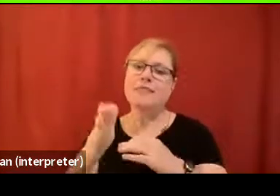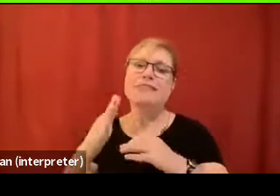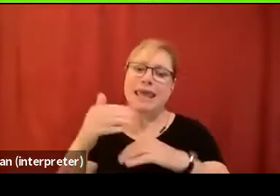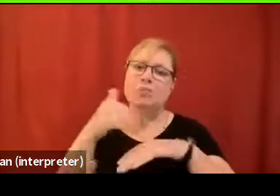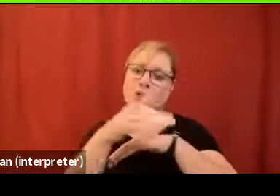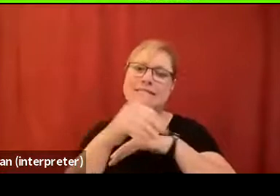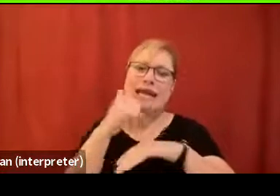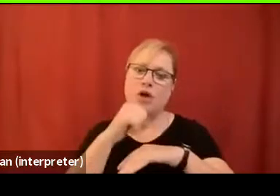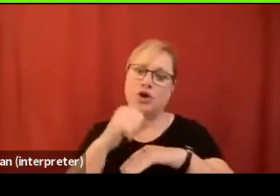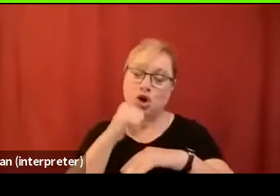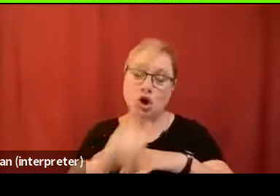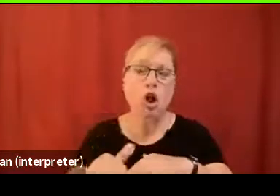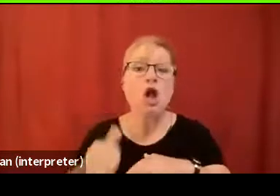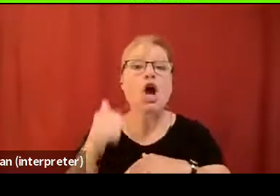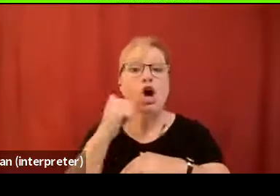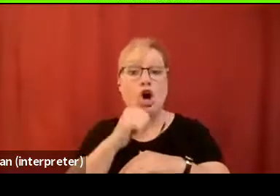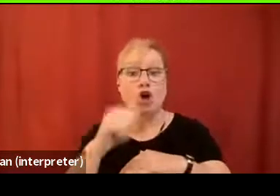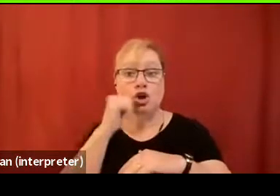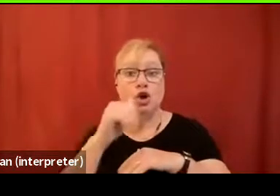were married off as well.